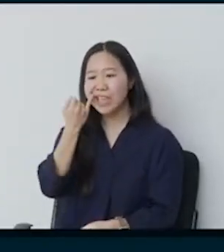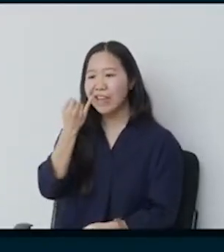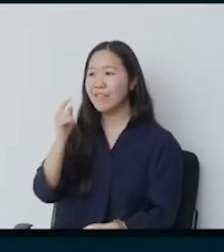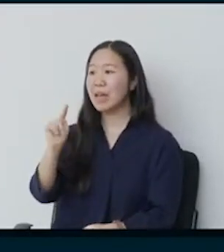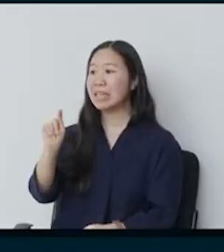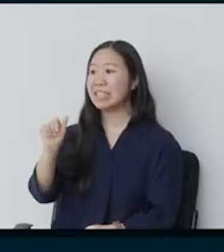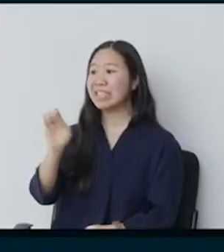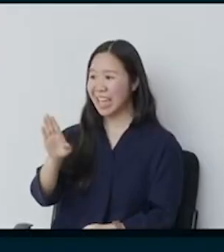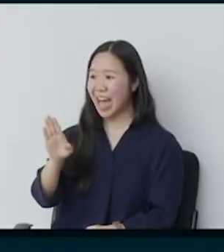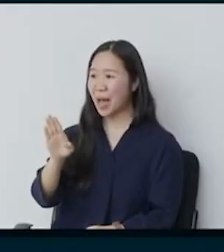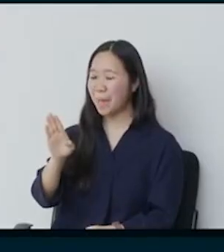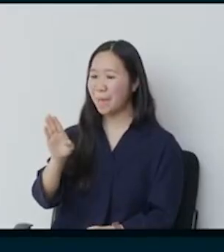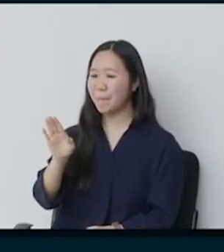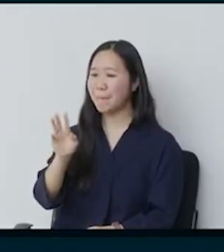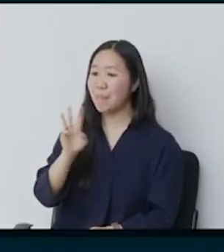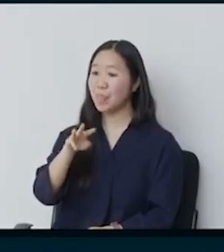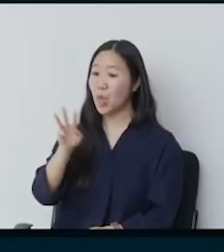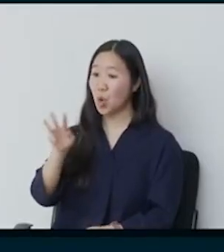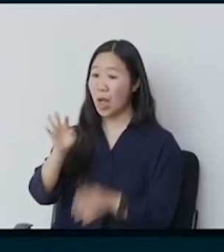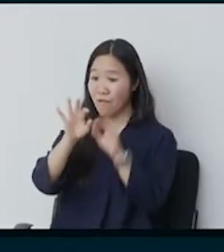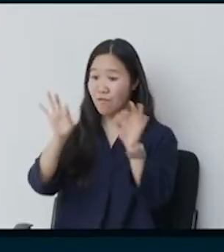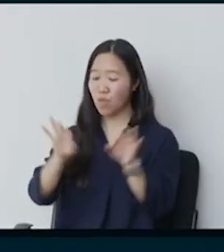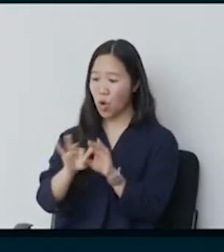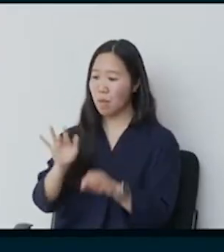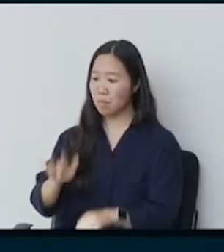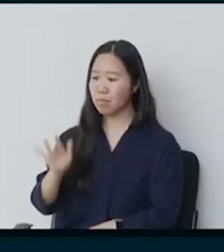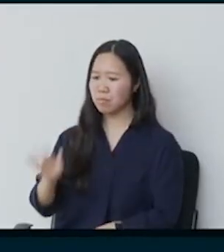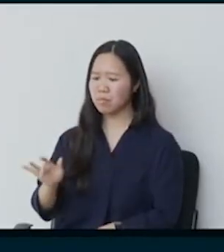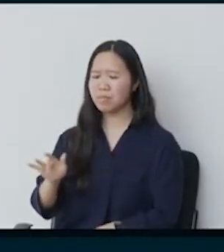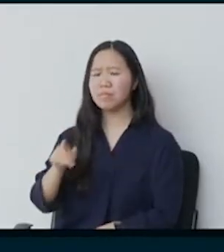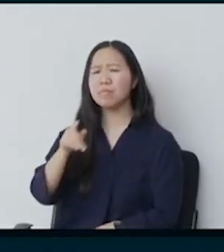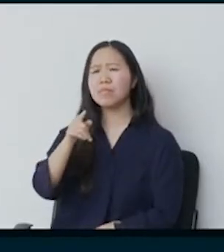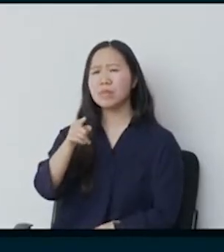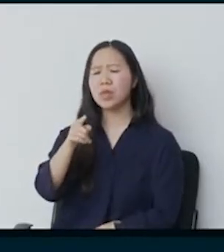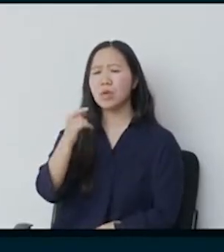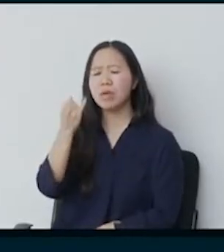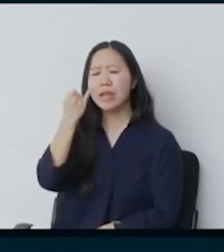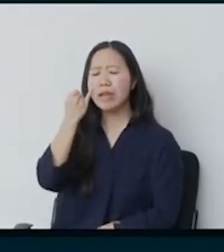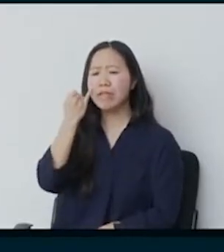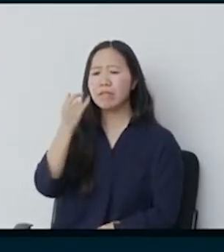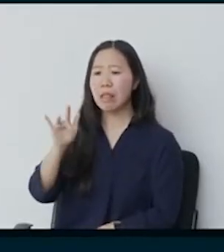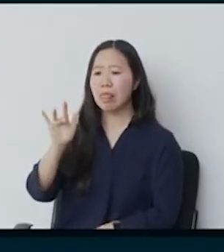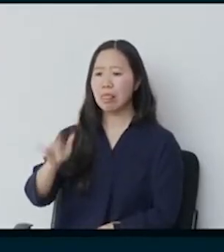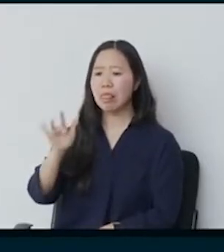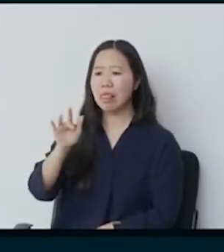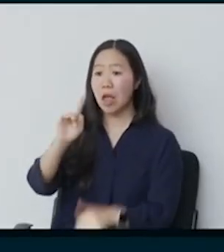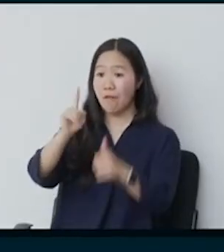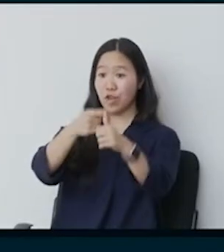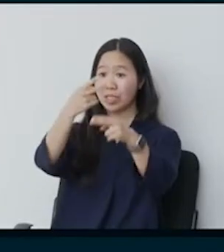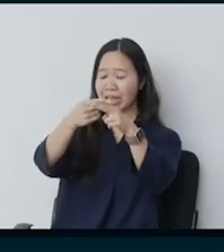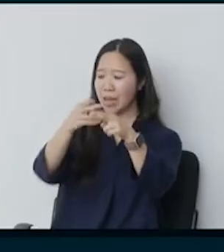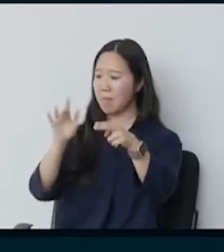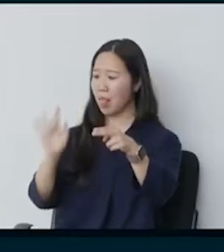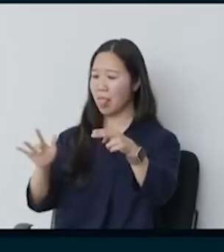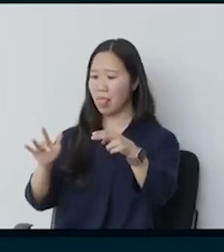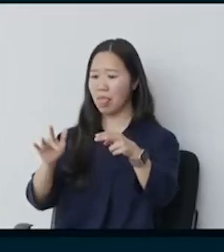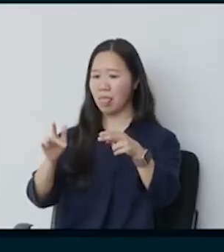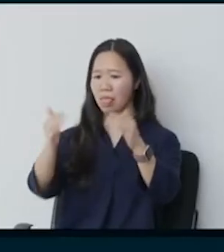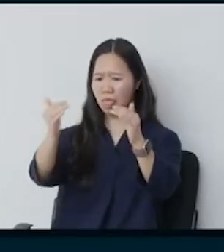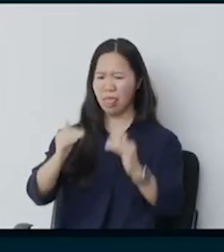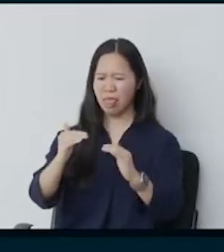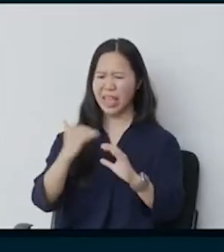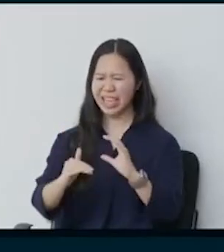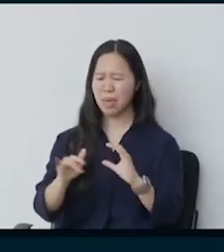a web form like this and the focus went first name, email, if you're a user who can't